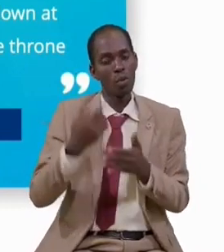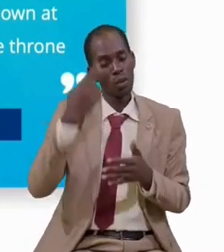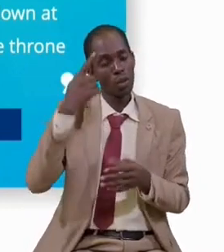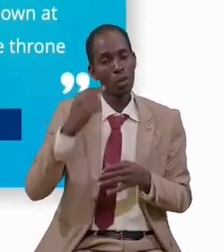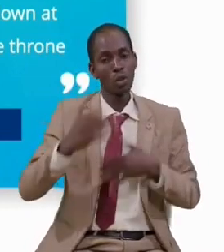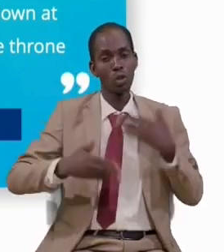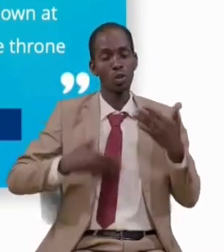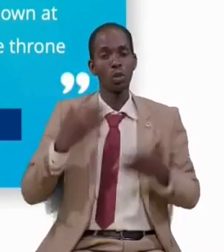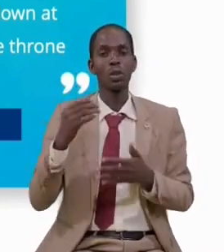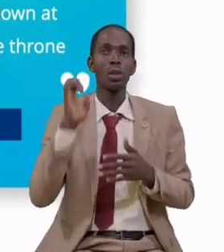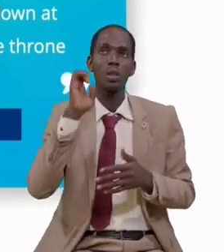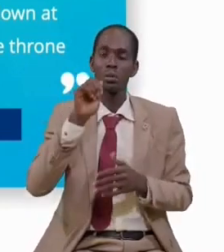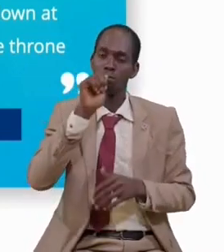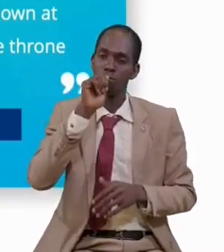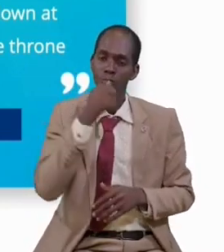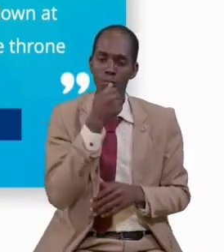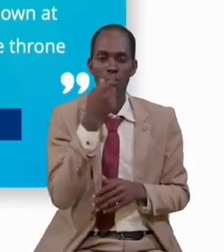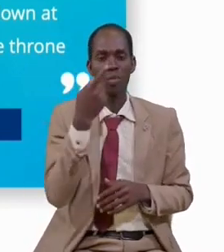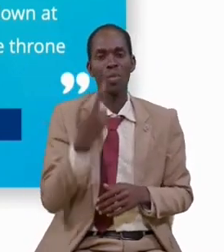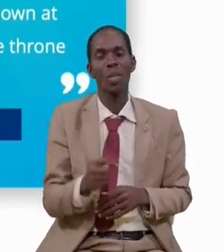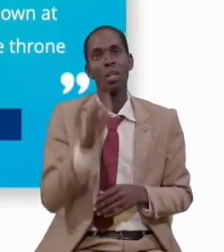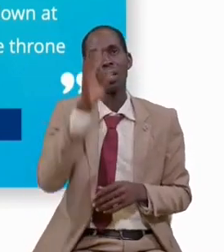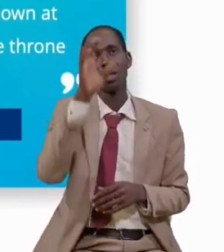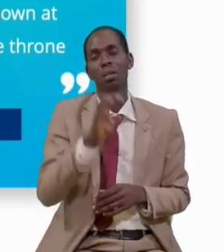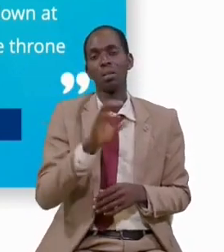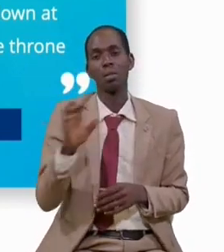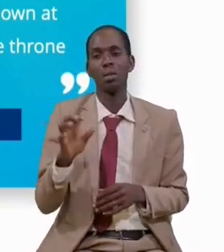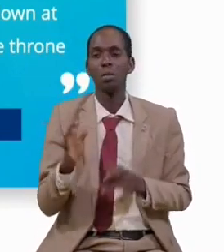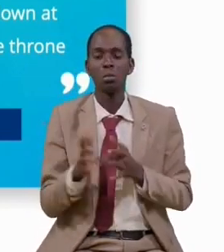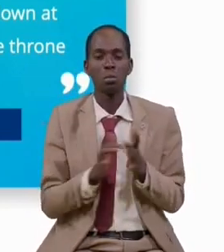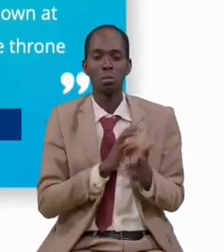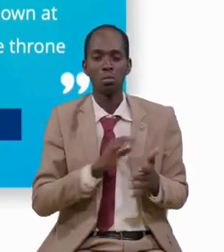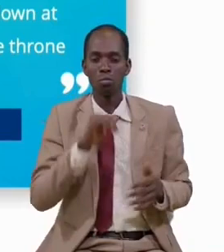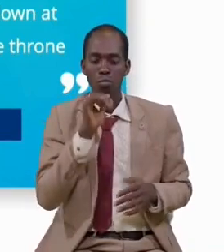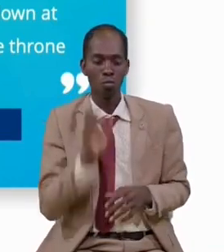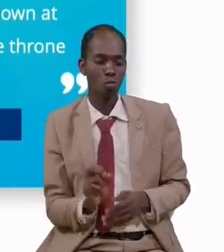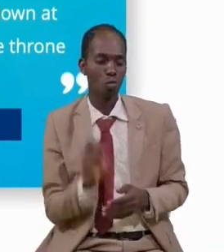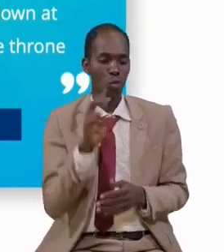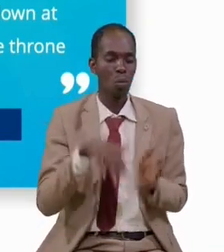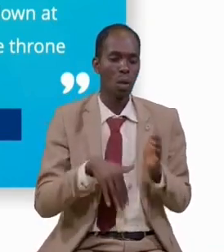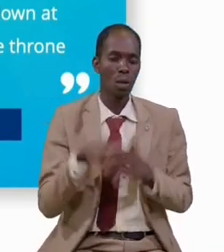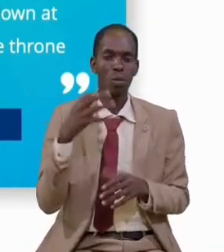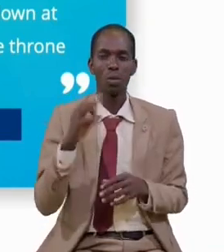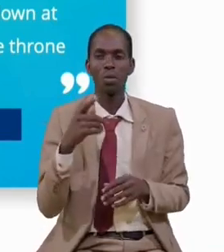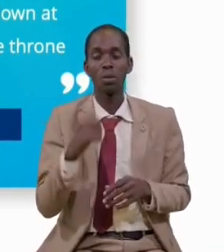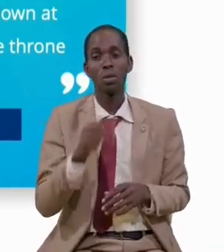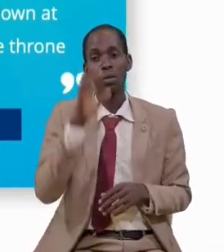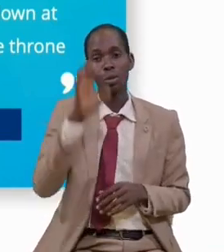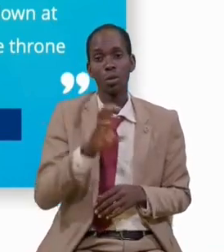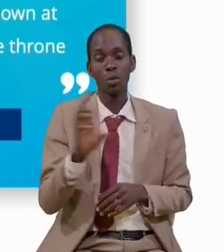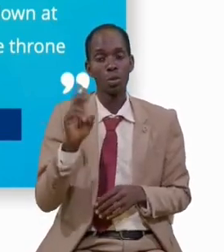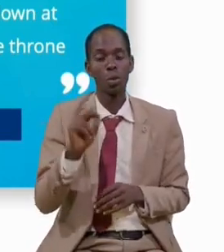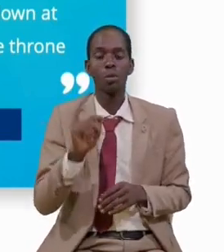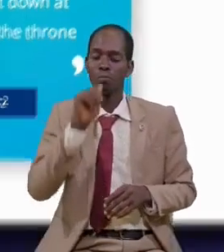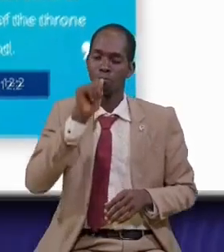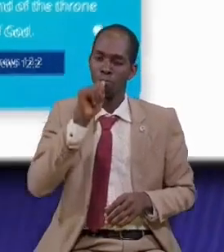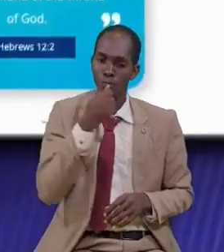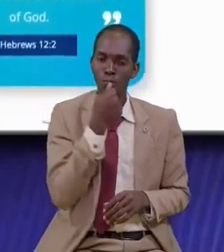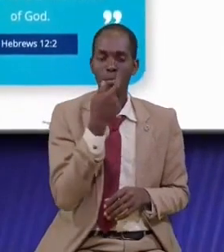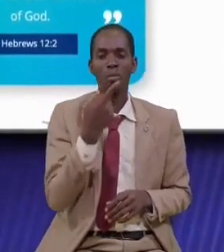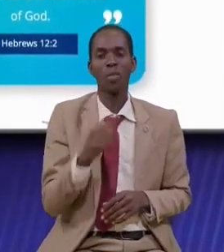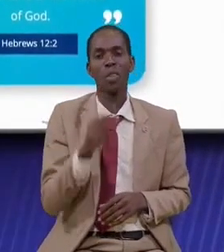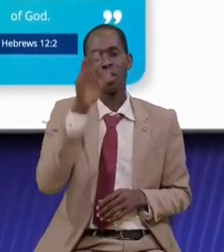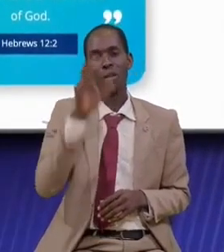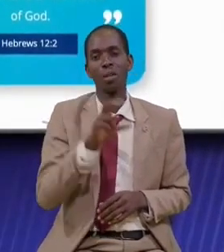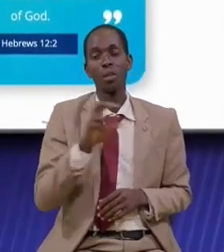cross. He did not jump down from the cross. He knew his calling and he endured it. Self-discipline is